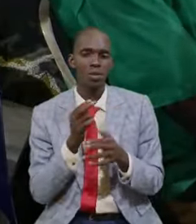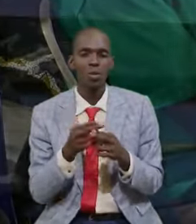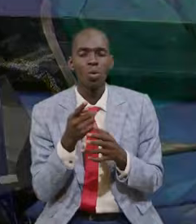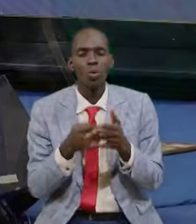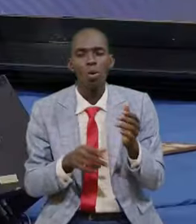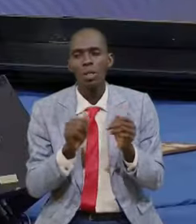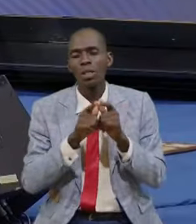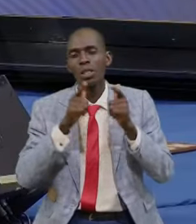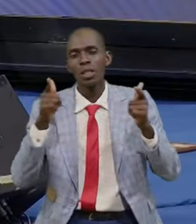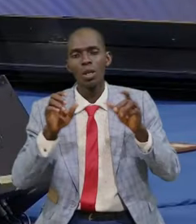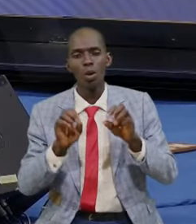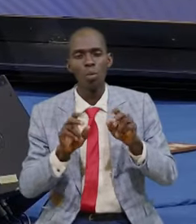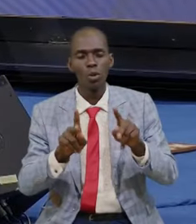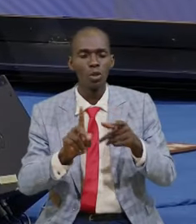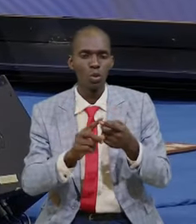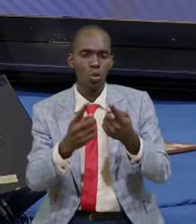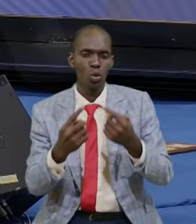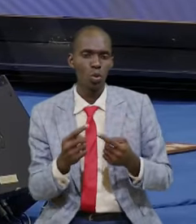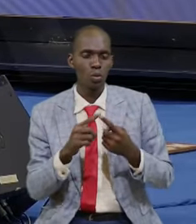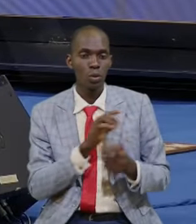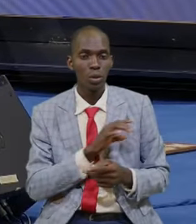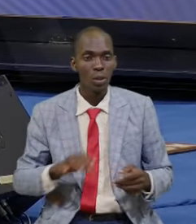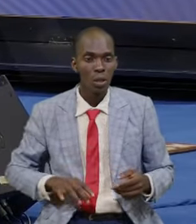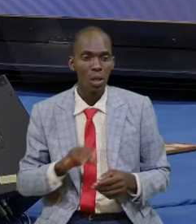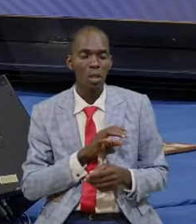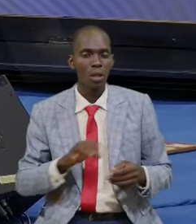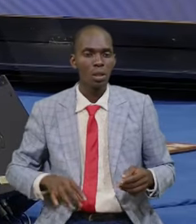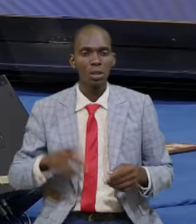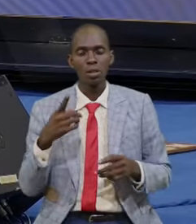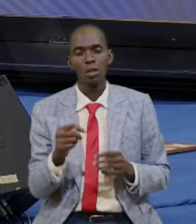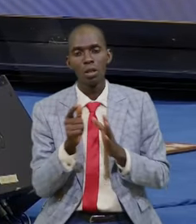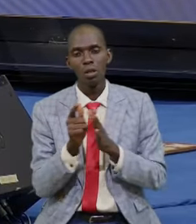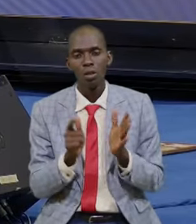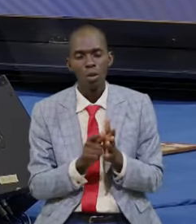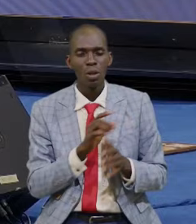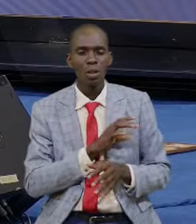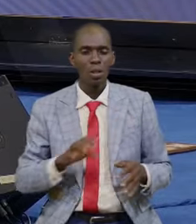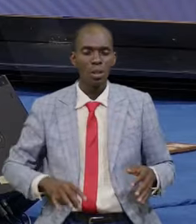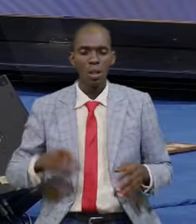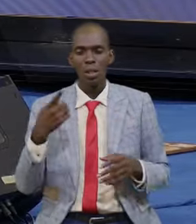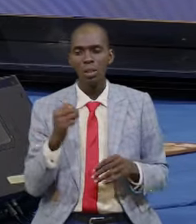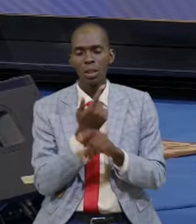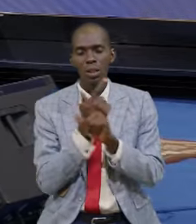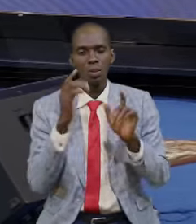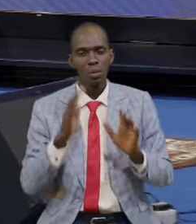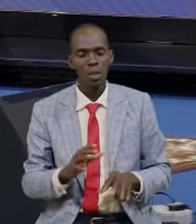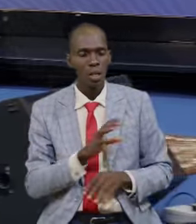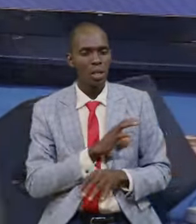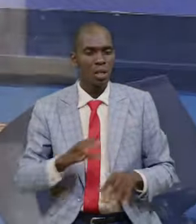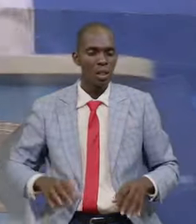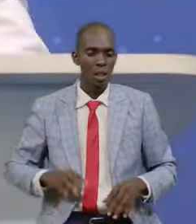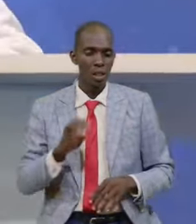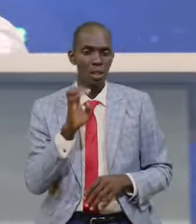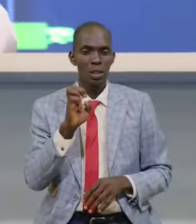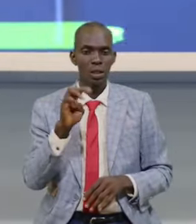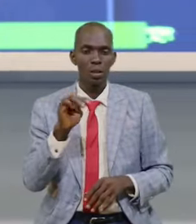to come to Christ. Christ the Lord, Christ the Liberator, Christ Emmanuel, God with